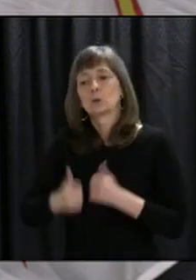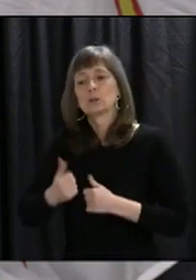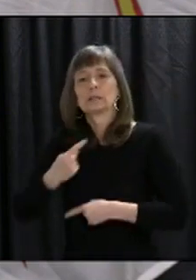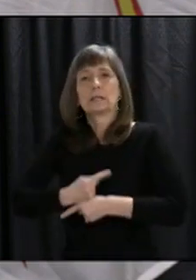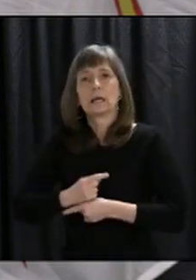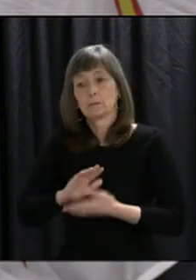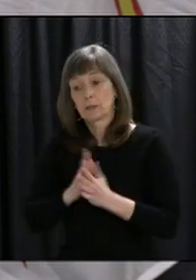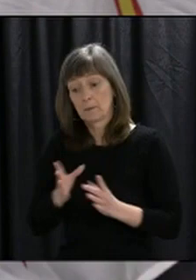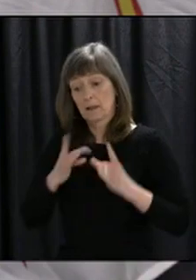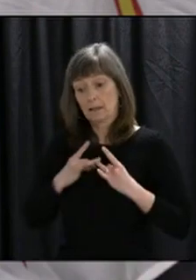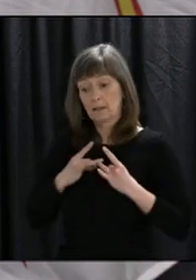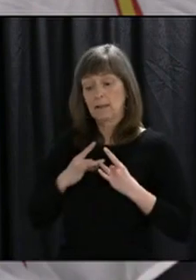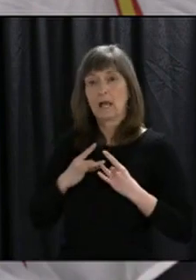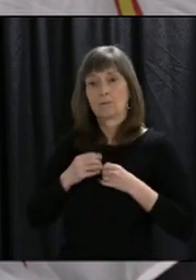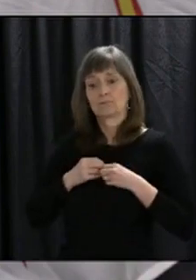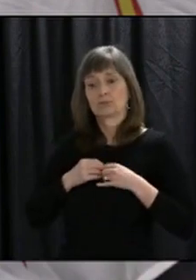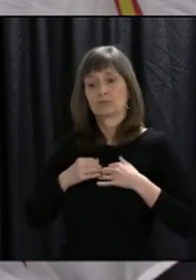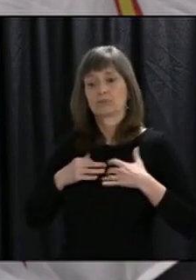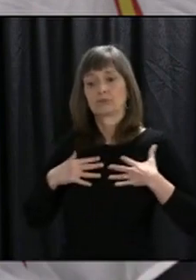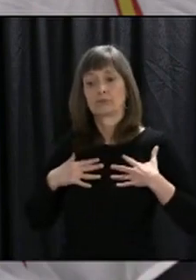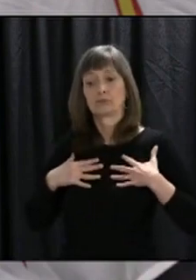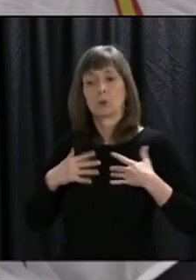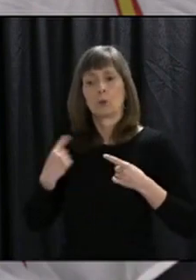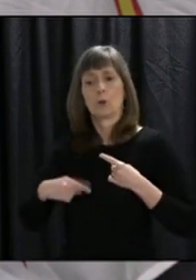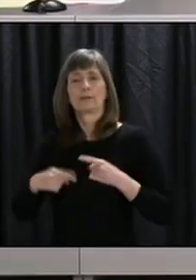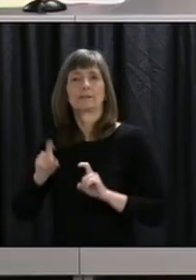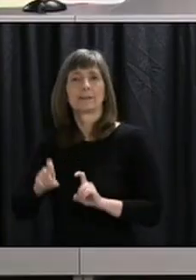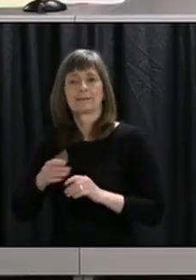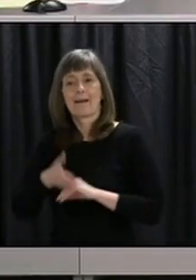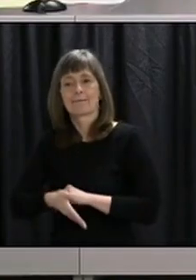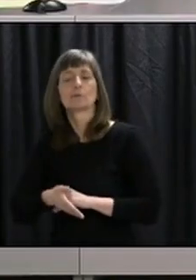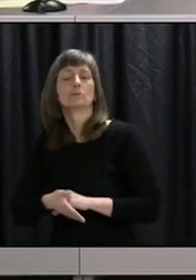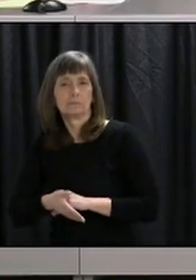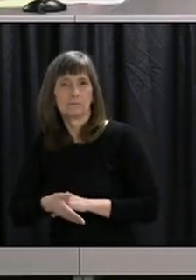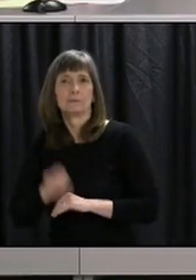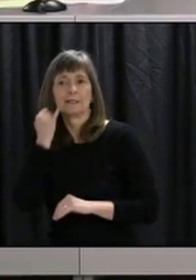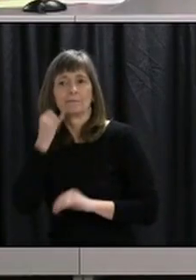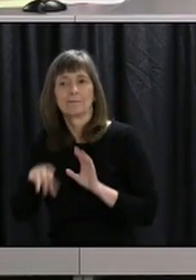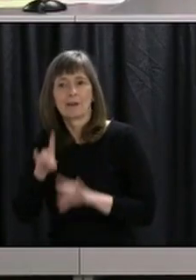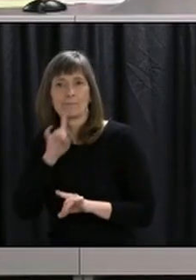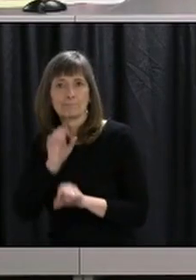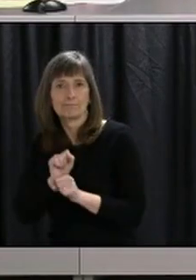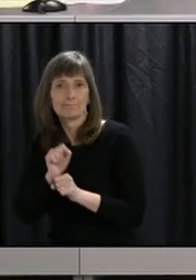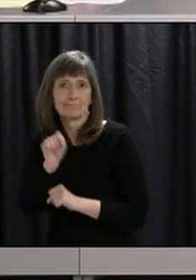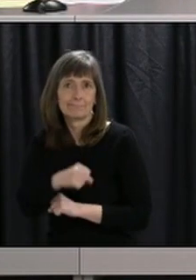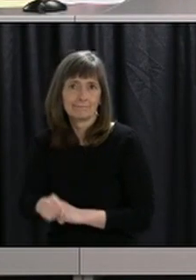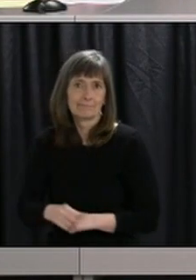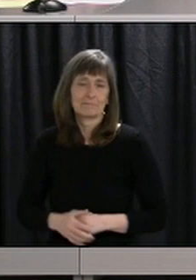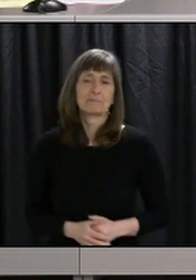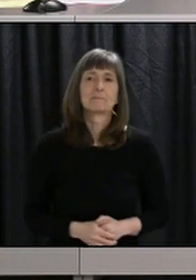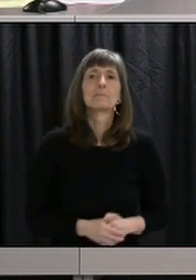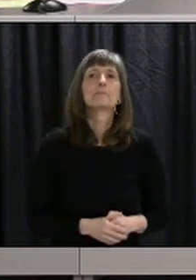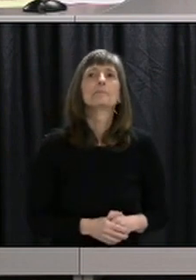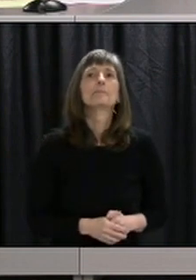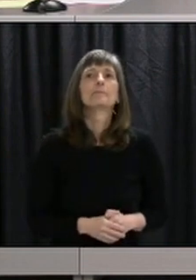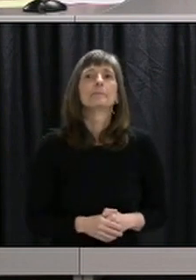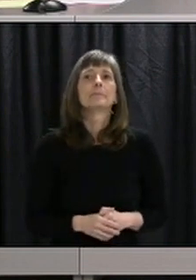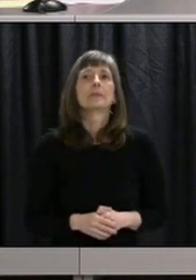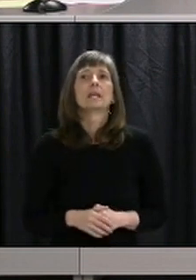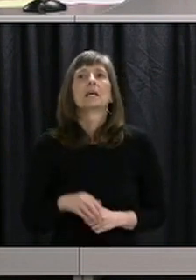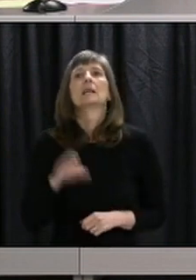percent are false negatives. Thank you. Our next question is from Peter Cowan of CBC News. Please go